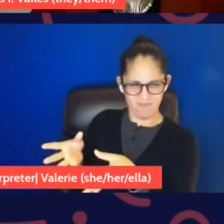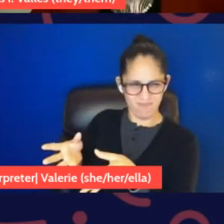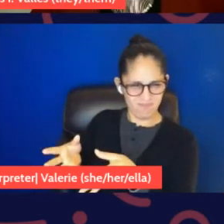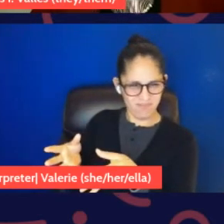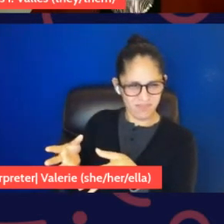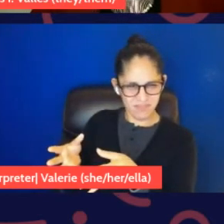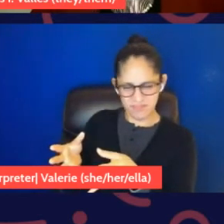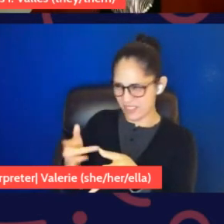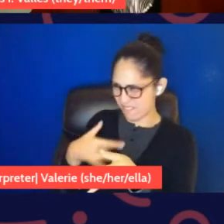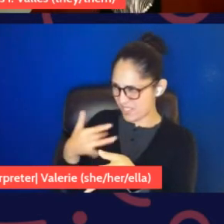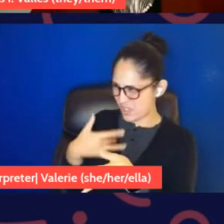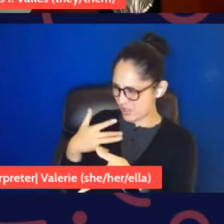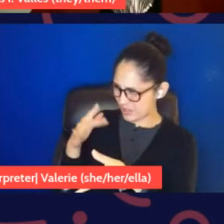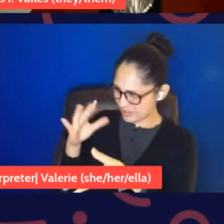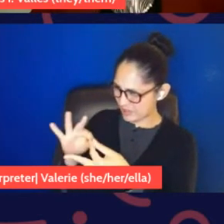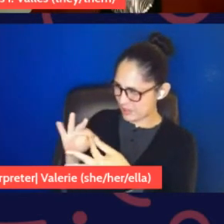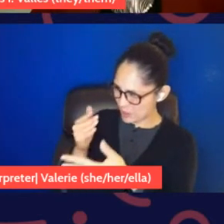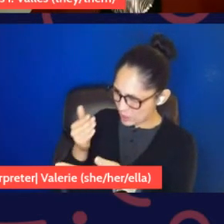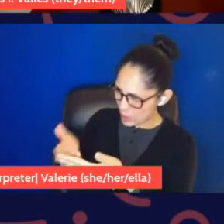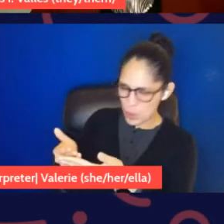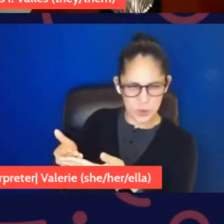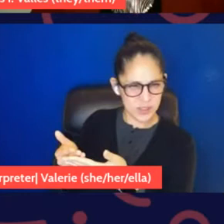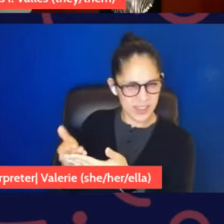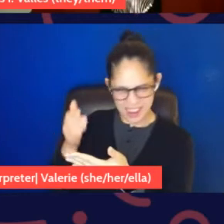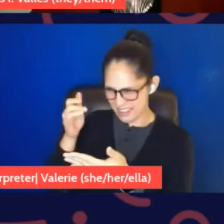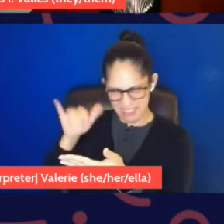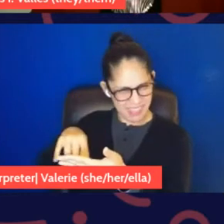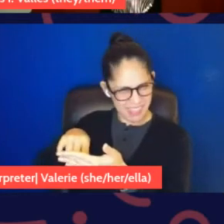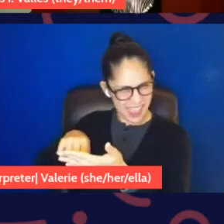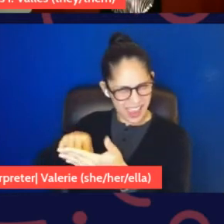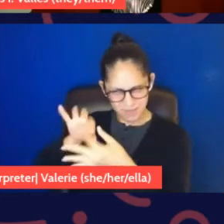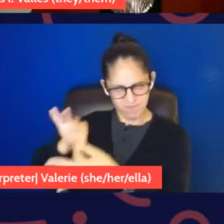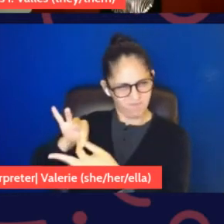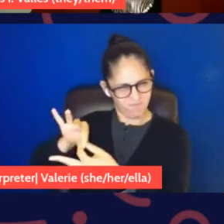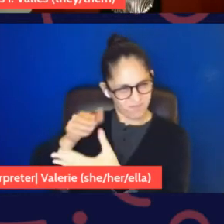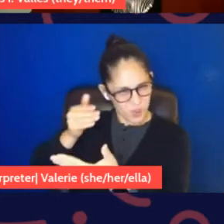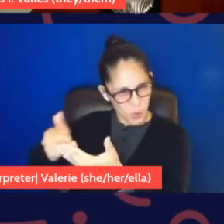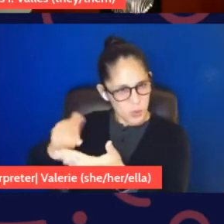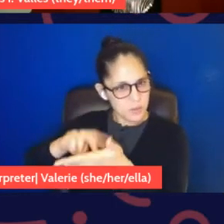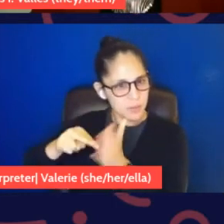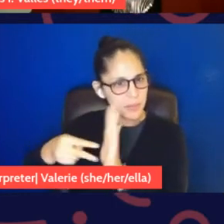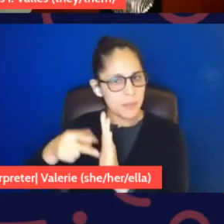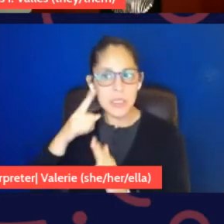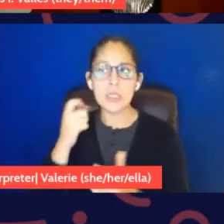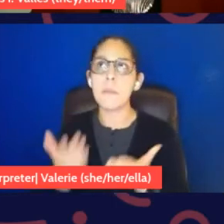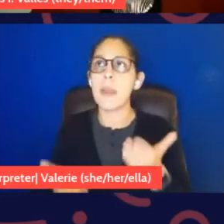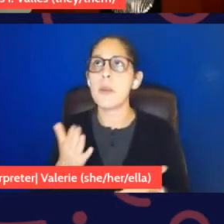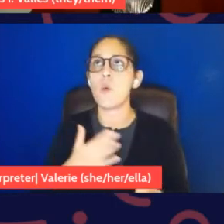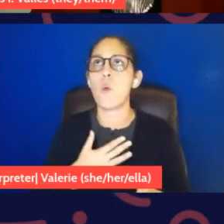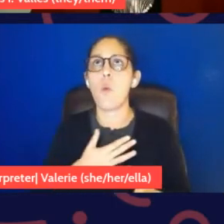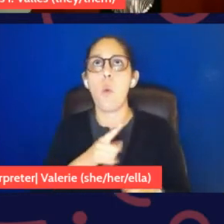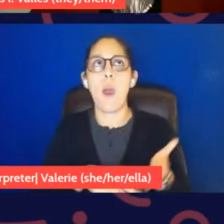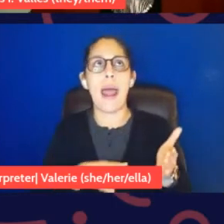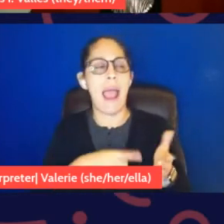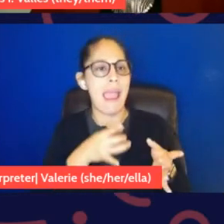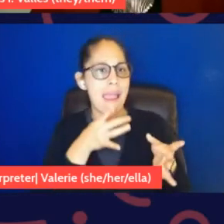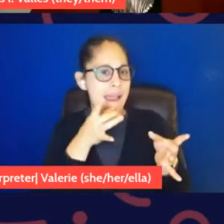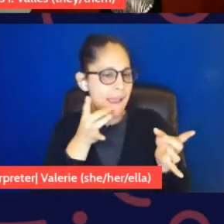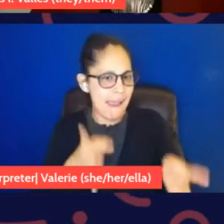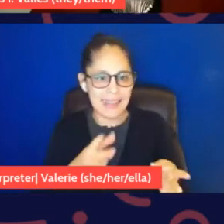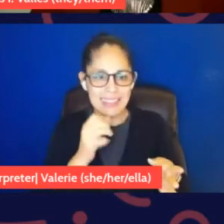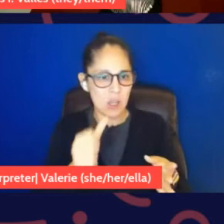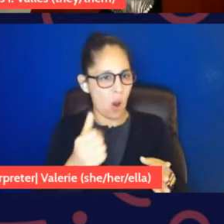to be close to that? Because maybe that which I hate isn't so solid and fixed.